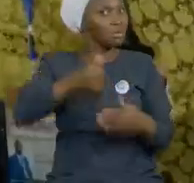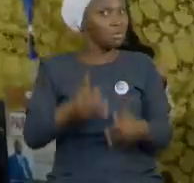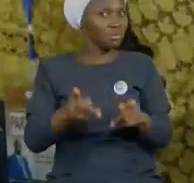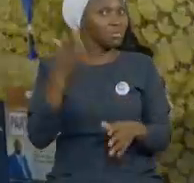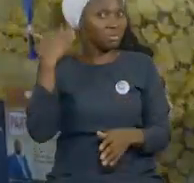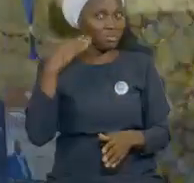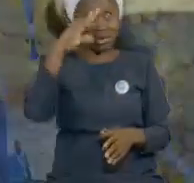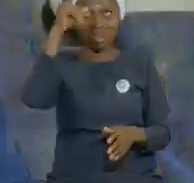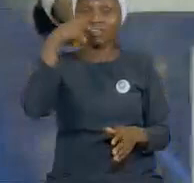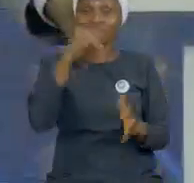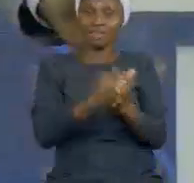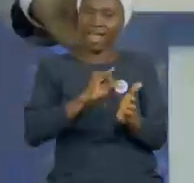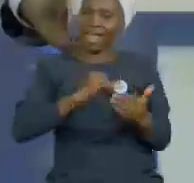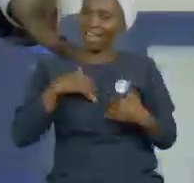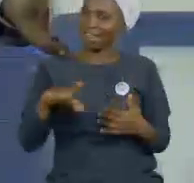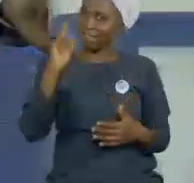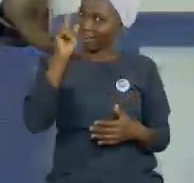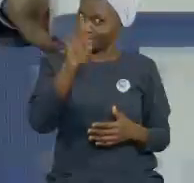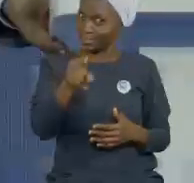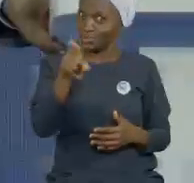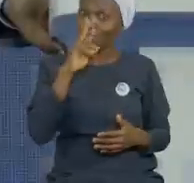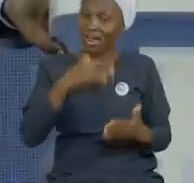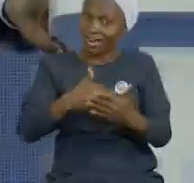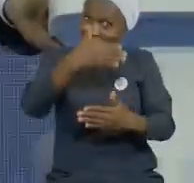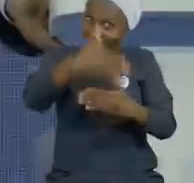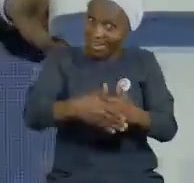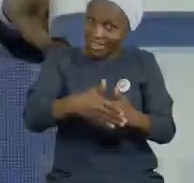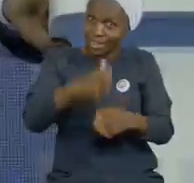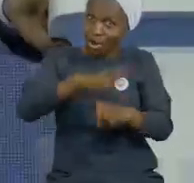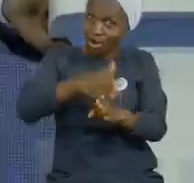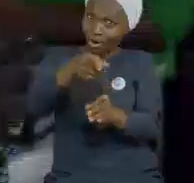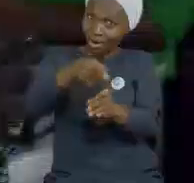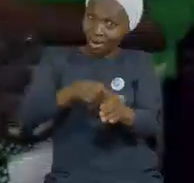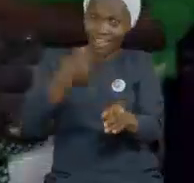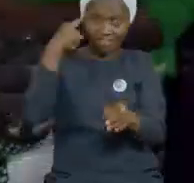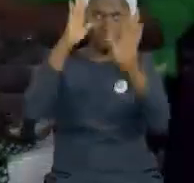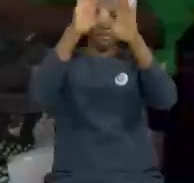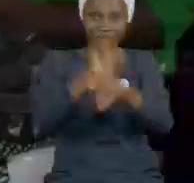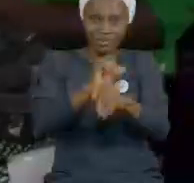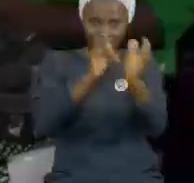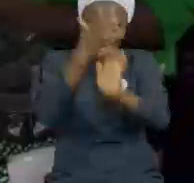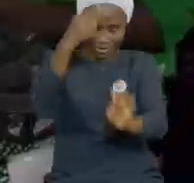I locate you. You are the next on line for a miracle.